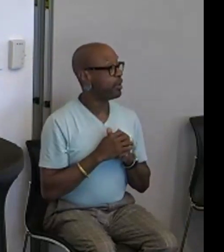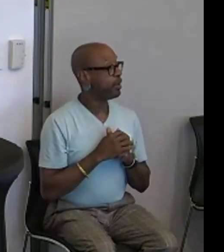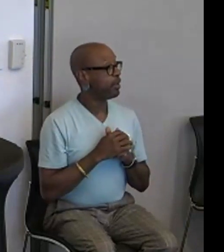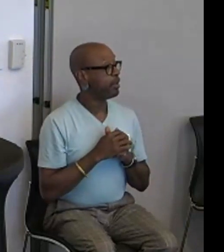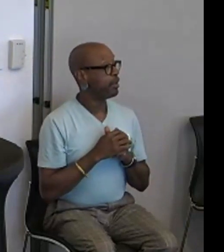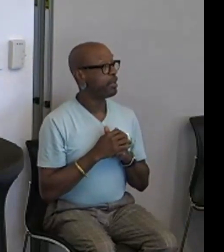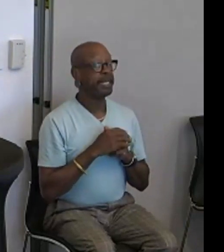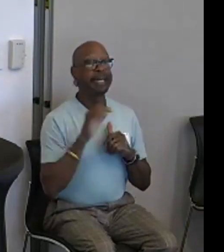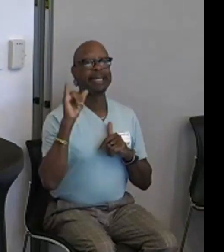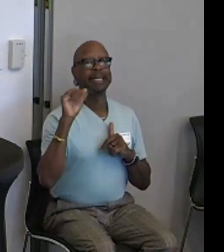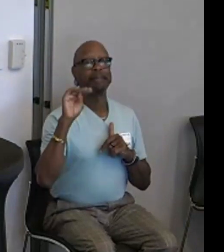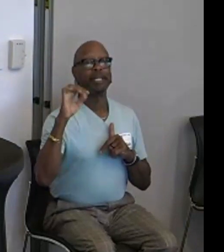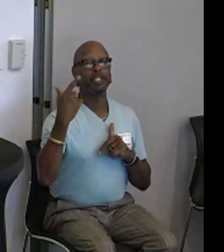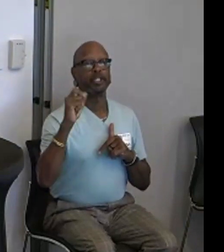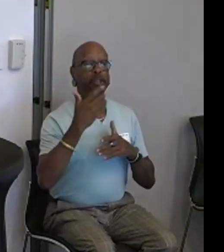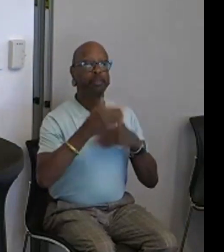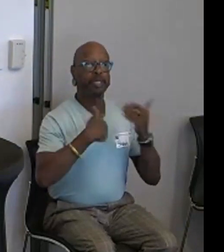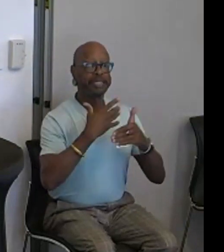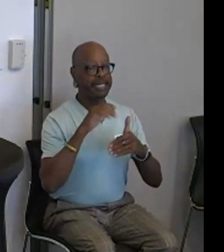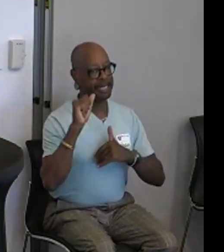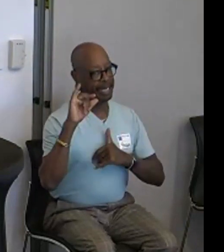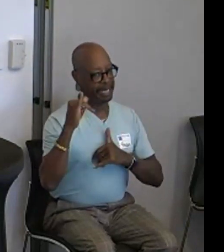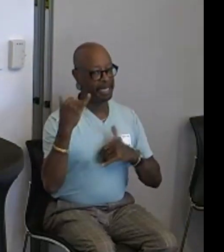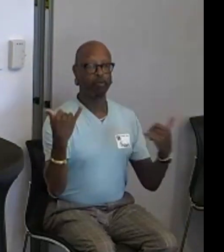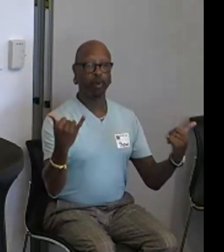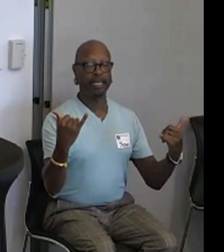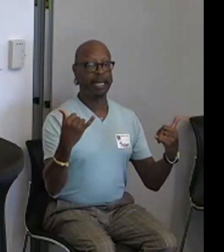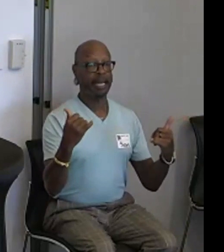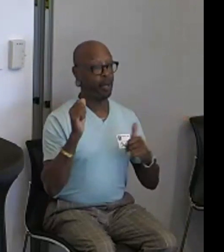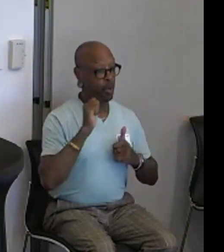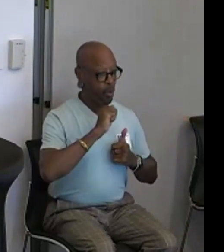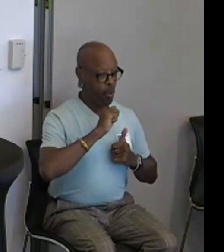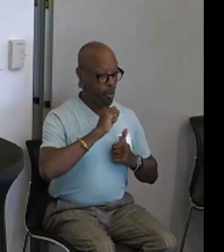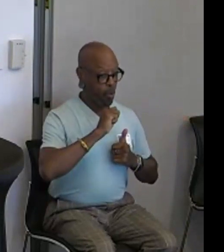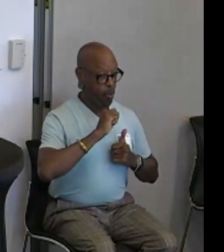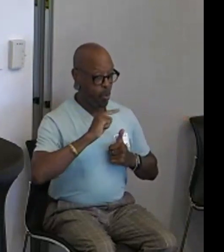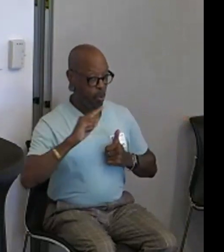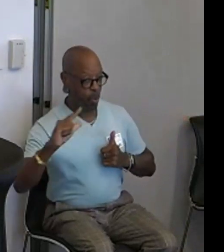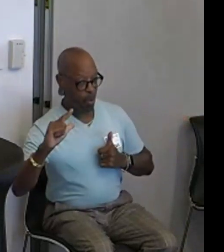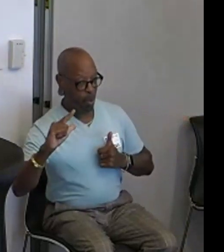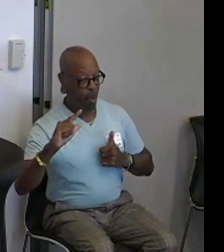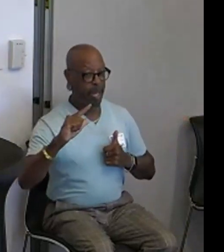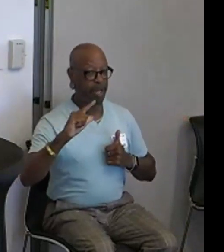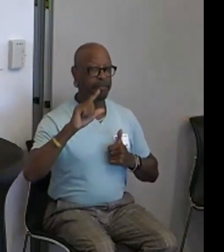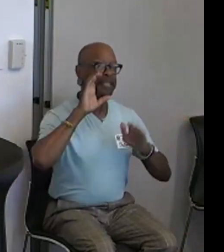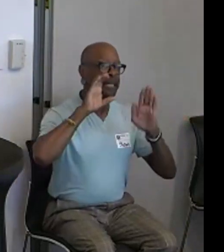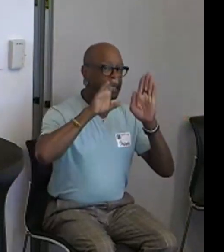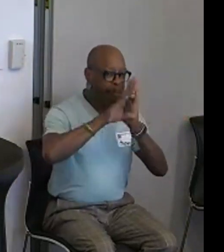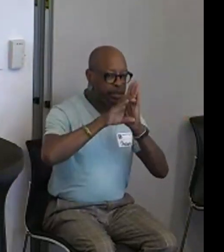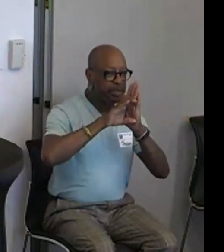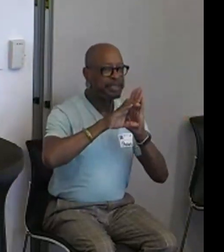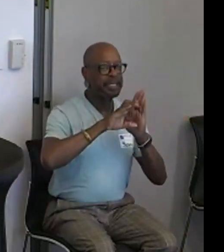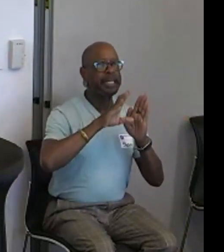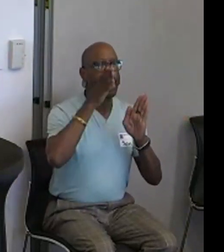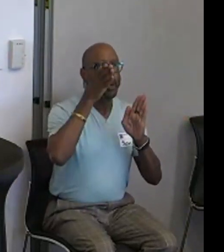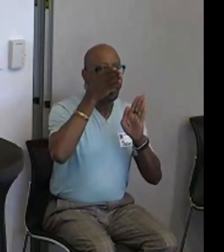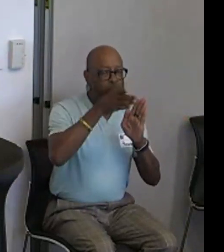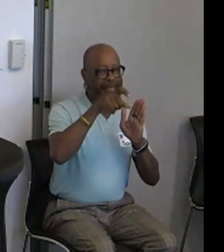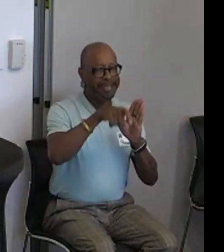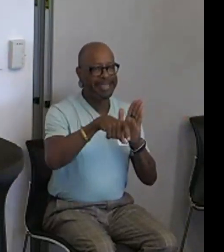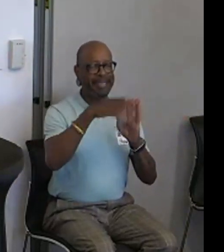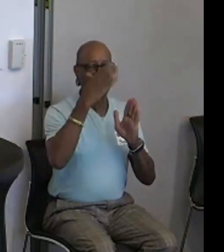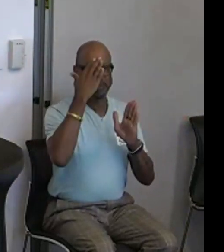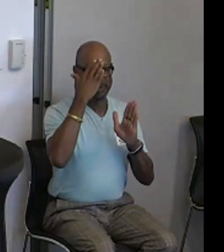image processing and AI. Right now, all of those images that would need to be, you